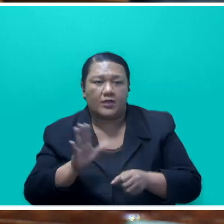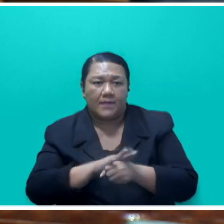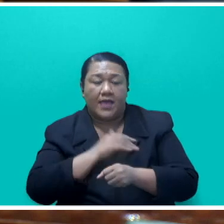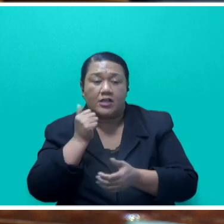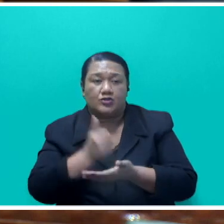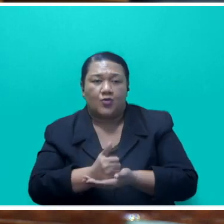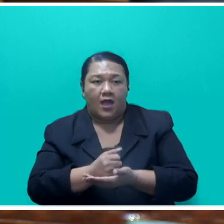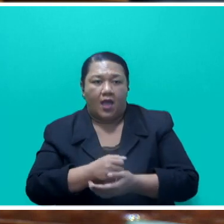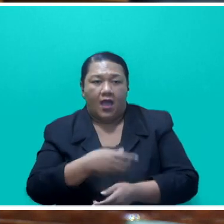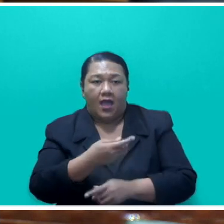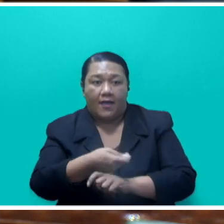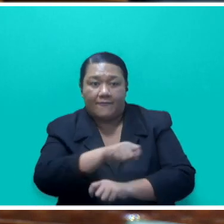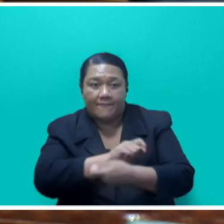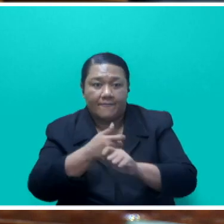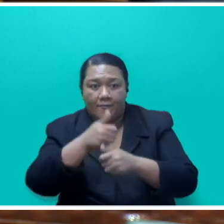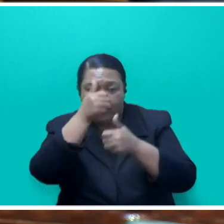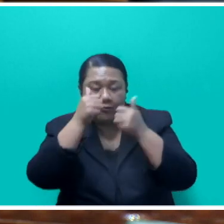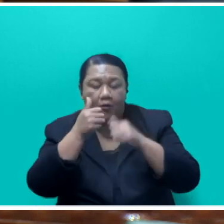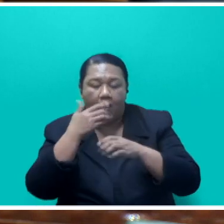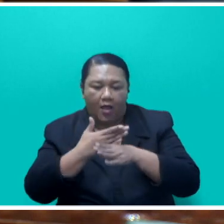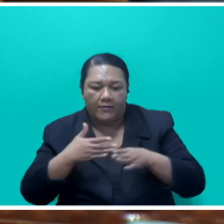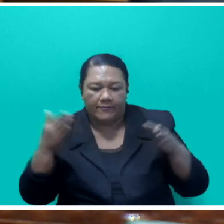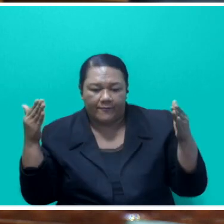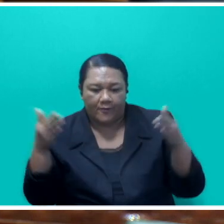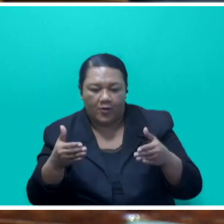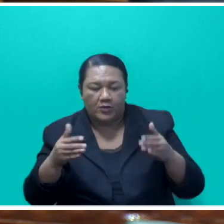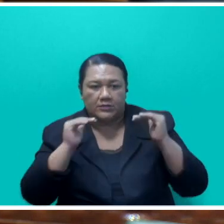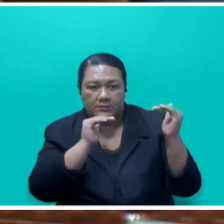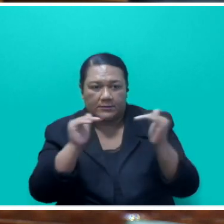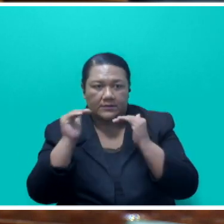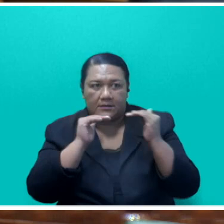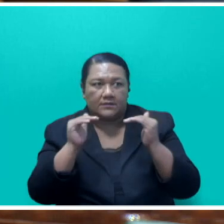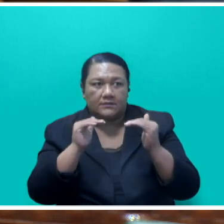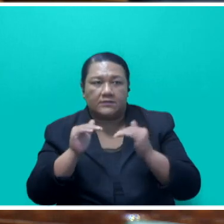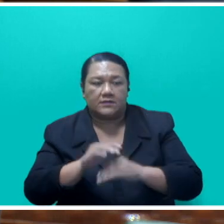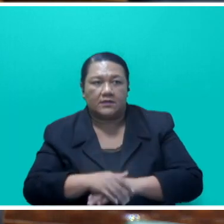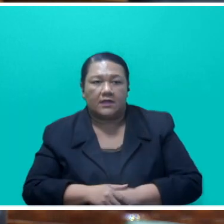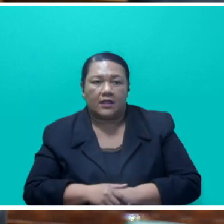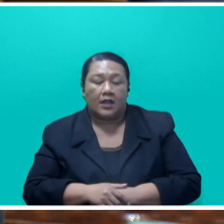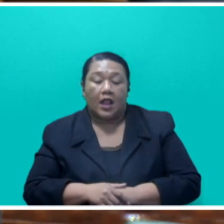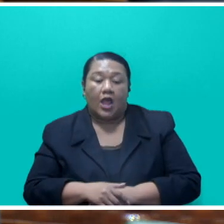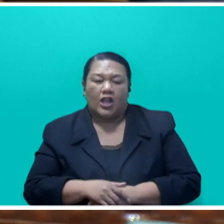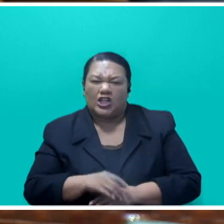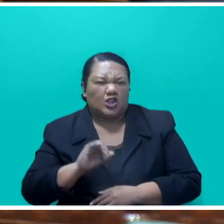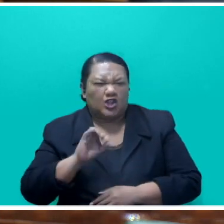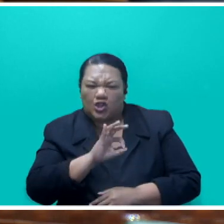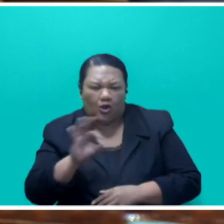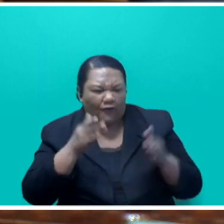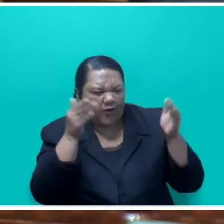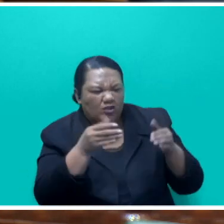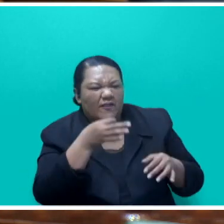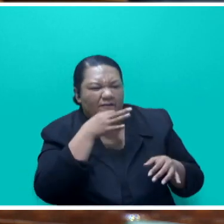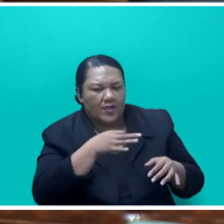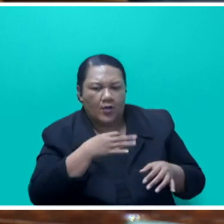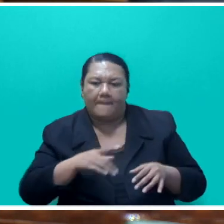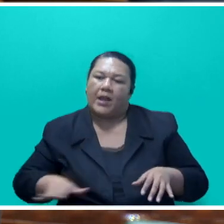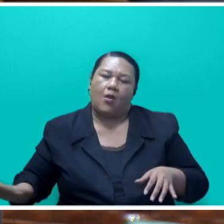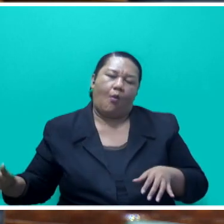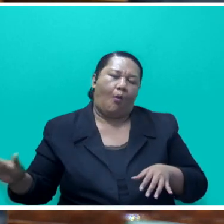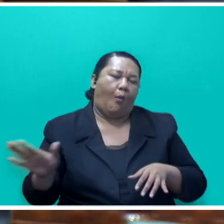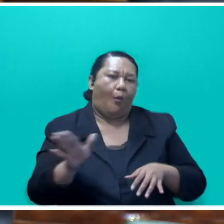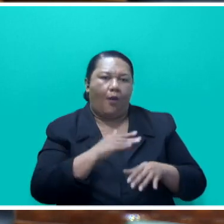mandate. Power sharing between our three parties may be a novelty of our country, but it's perfectly legal and